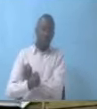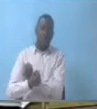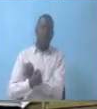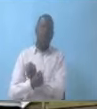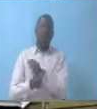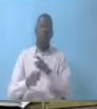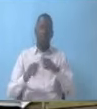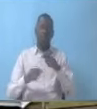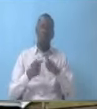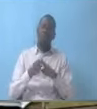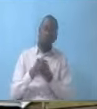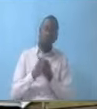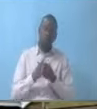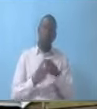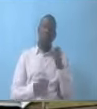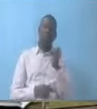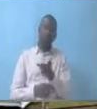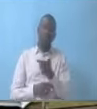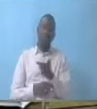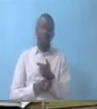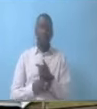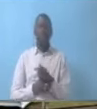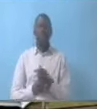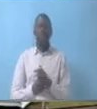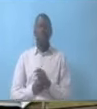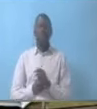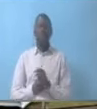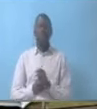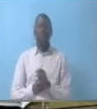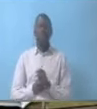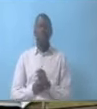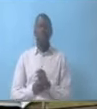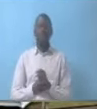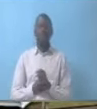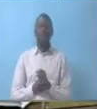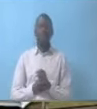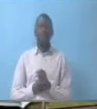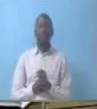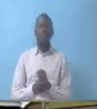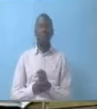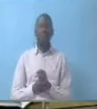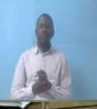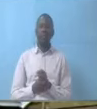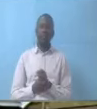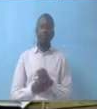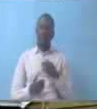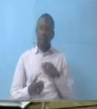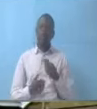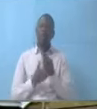and fine. That carry both conviction, penalty of imprisonment and